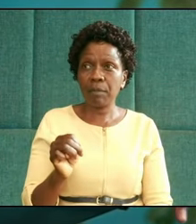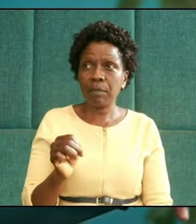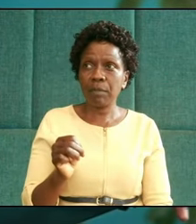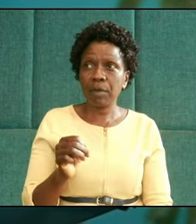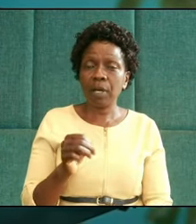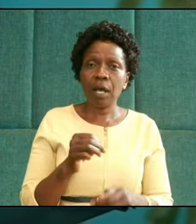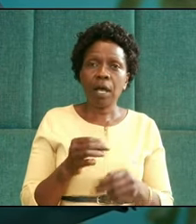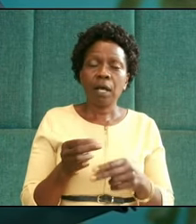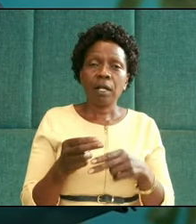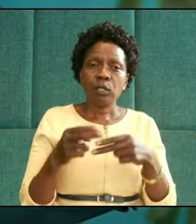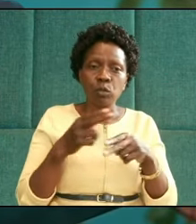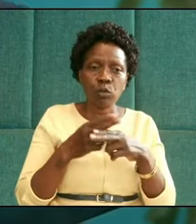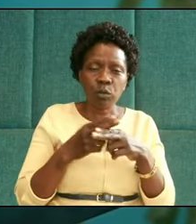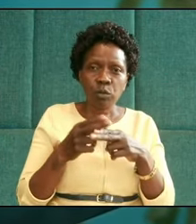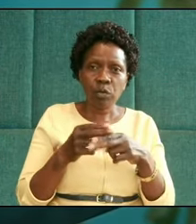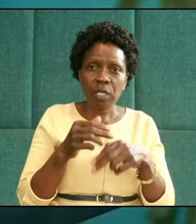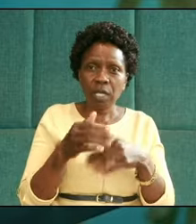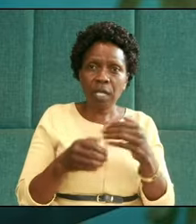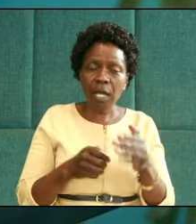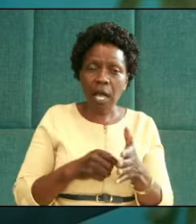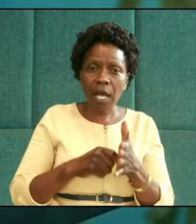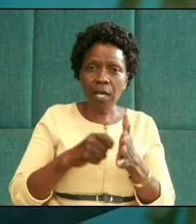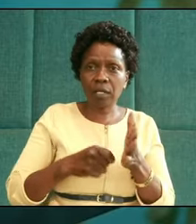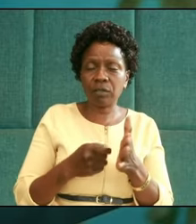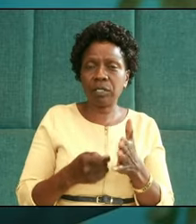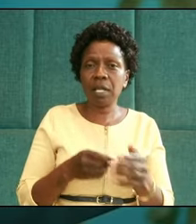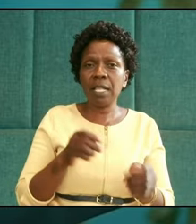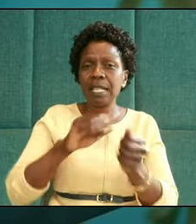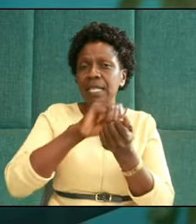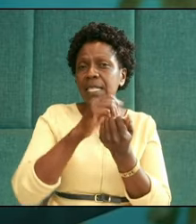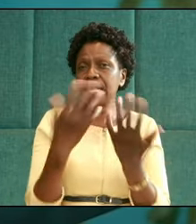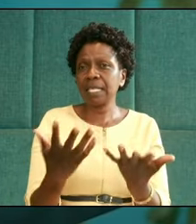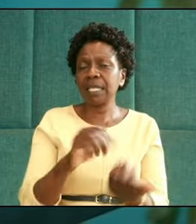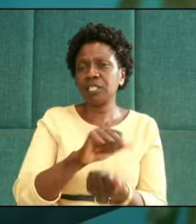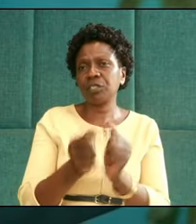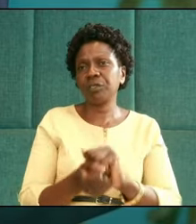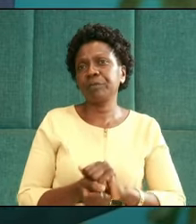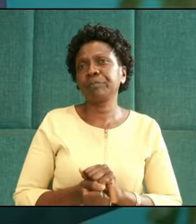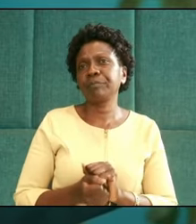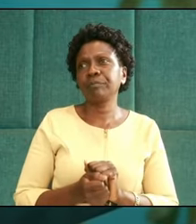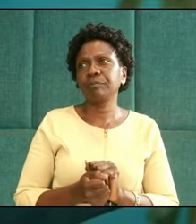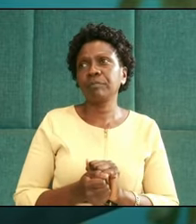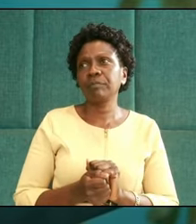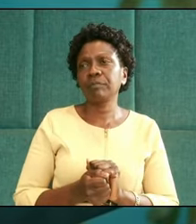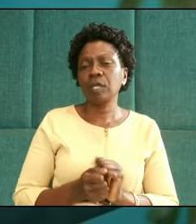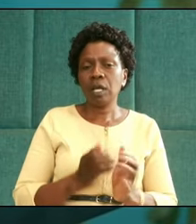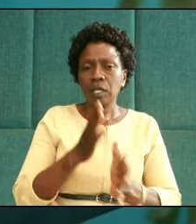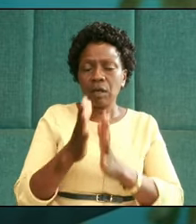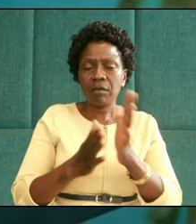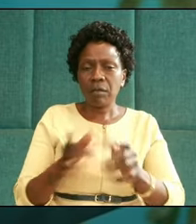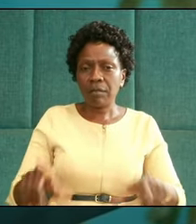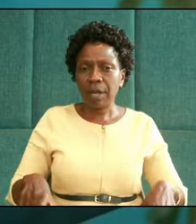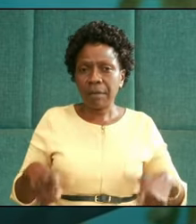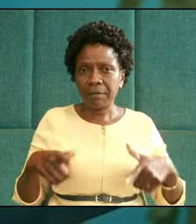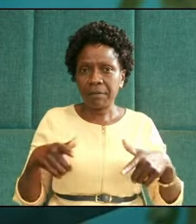electric. People are thinking ahead. Things are changing. Order of life as we know it.